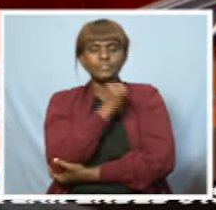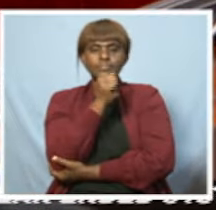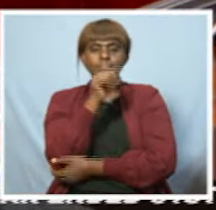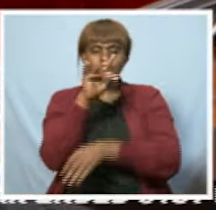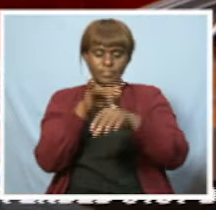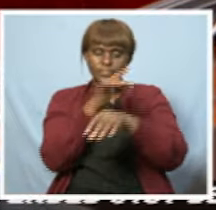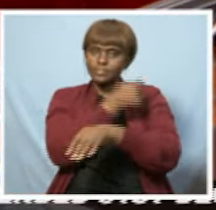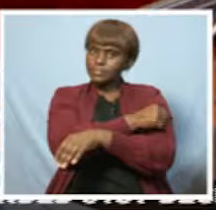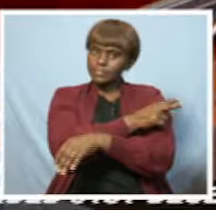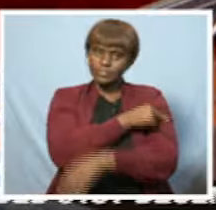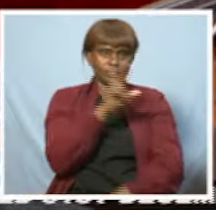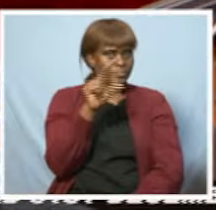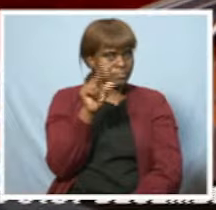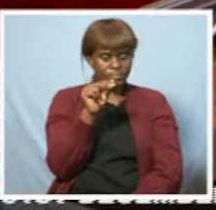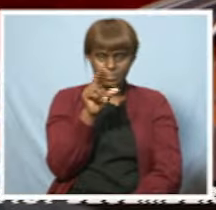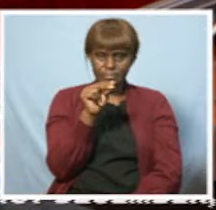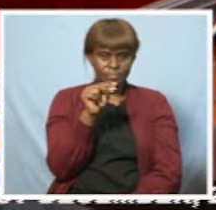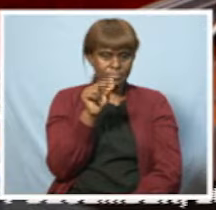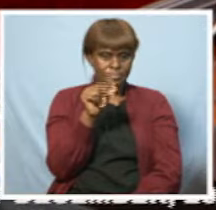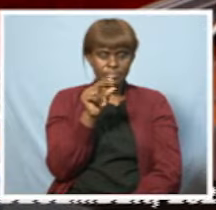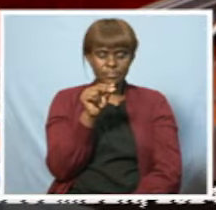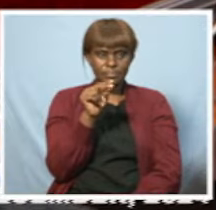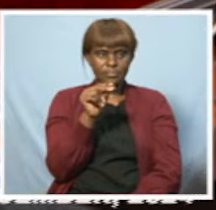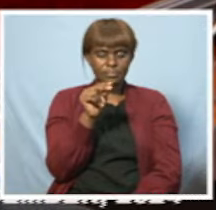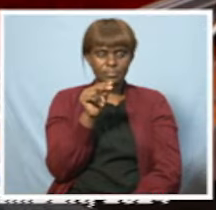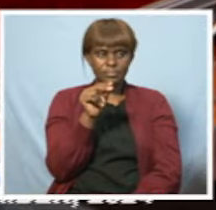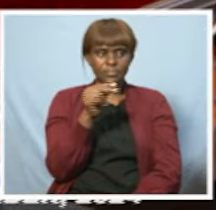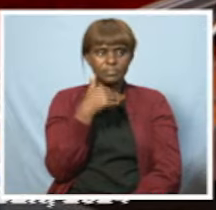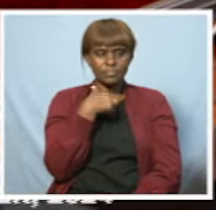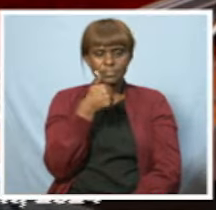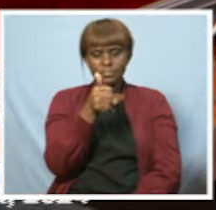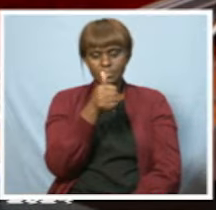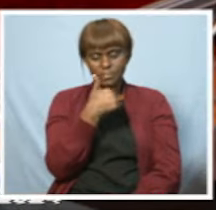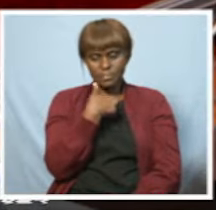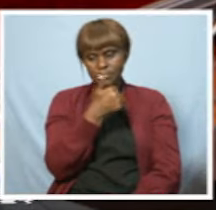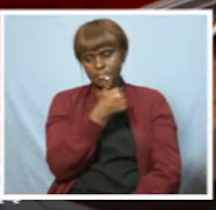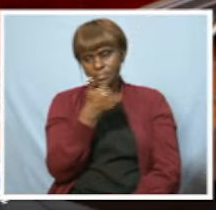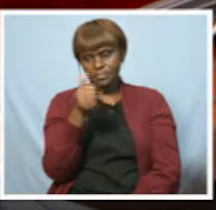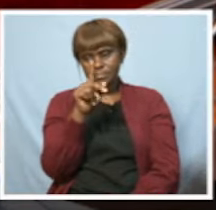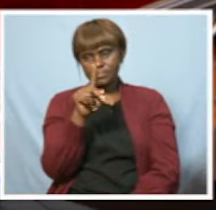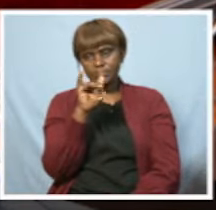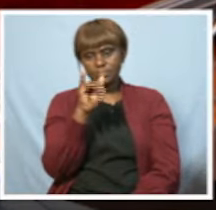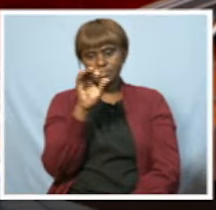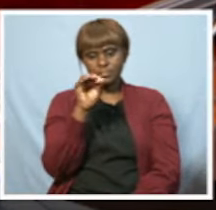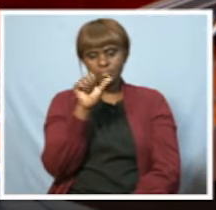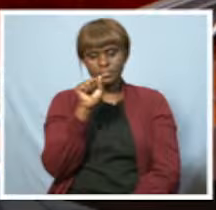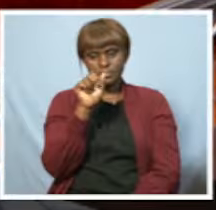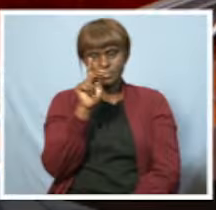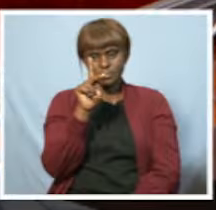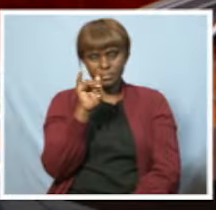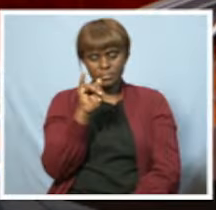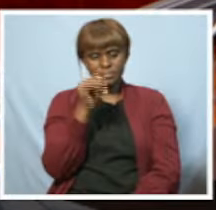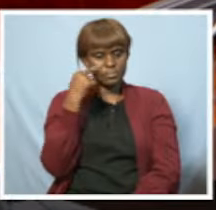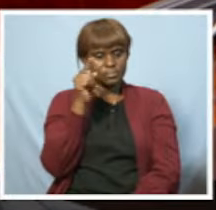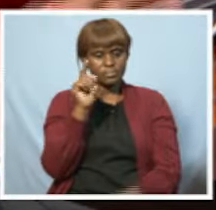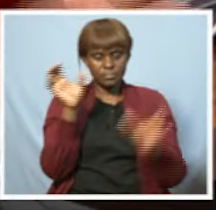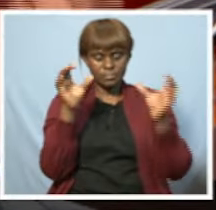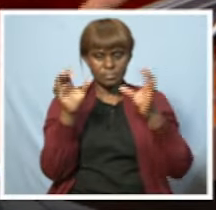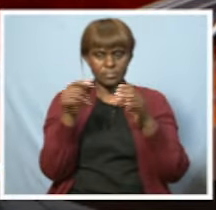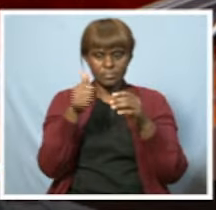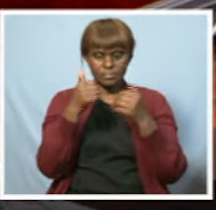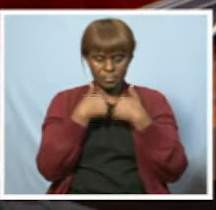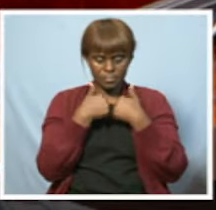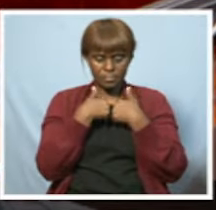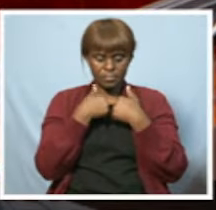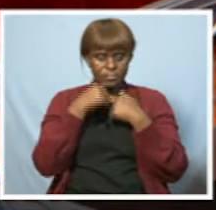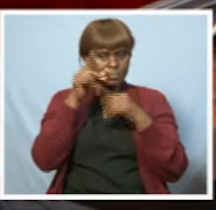the clinic. And have you done any kiosks for the community? So you have